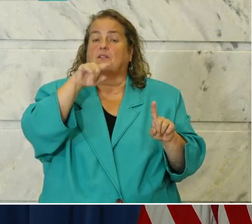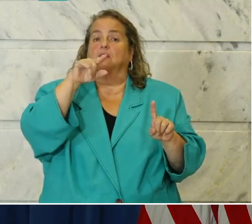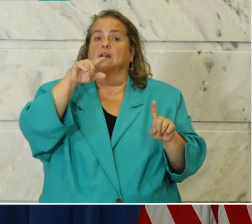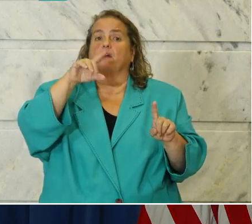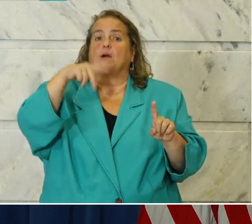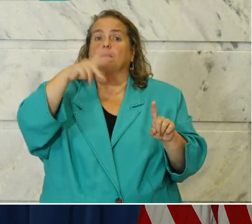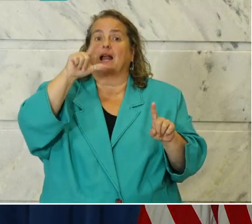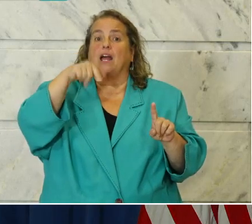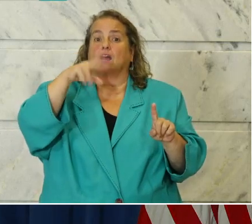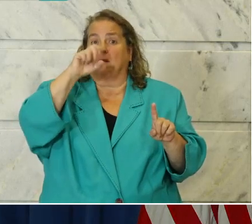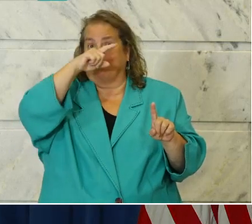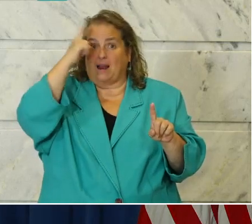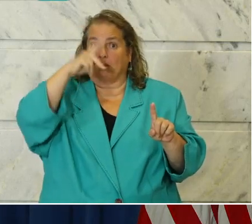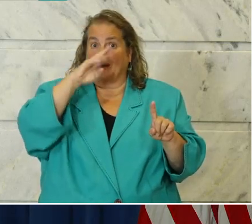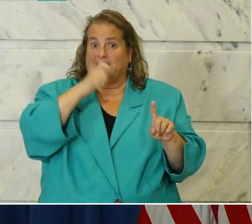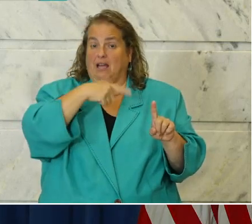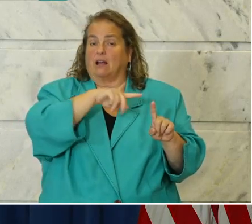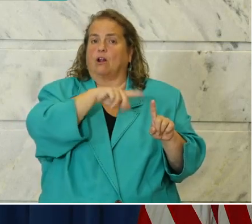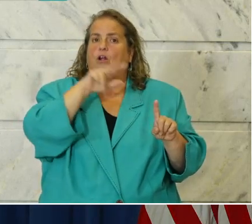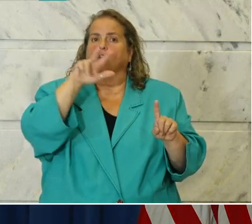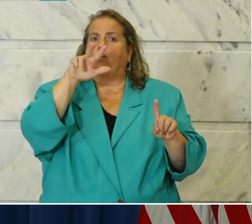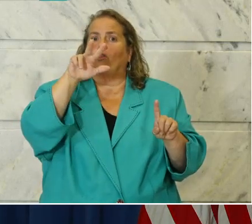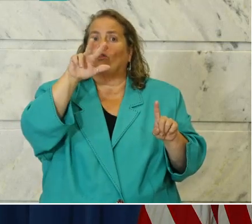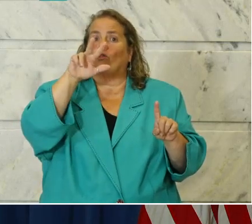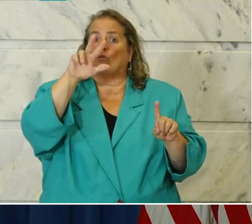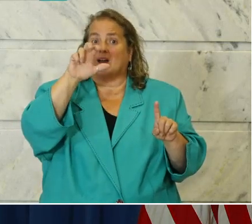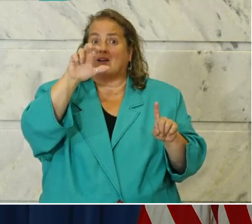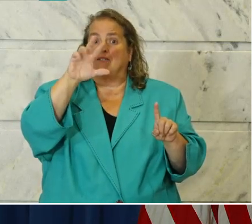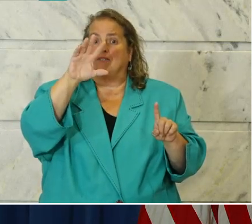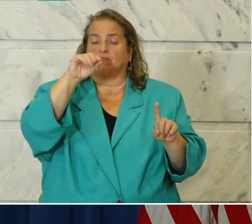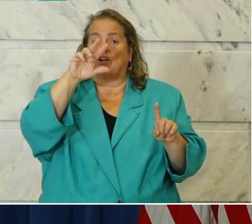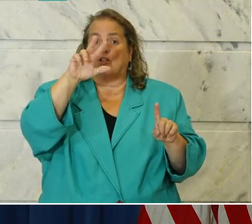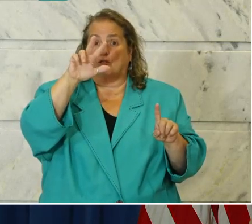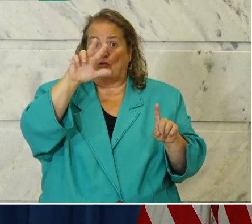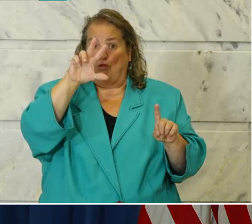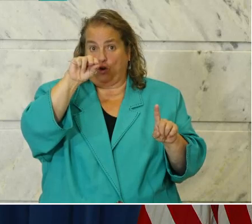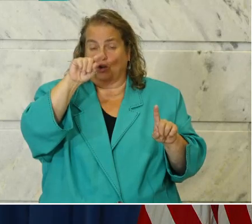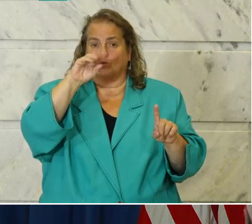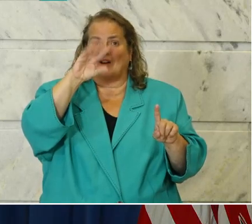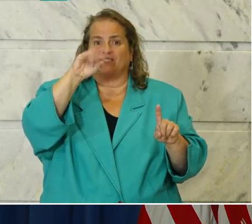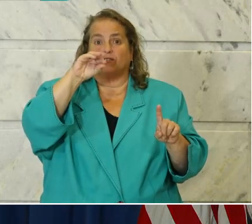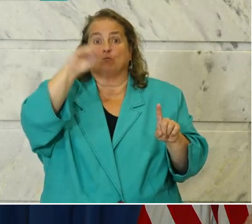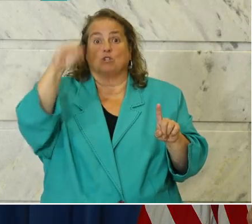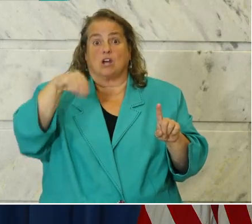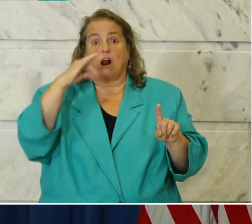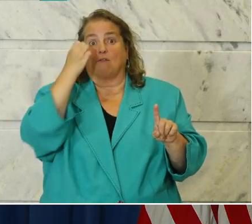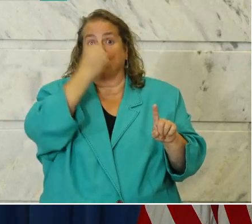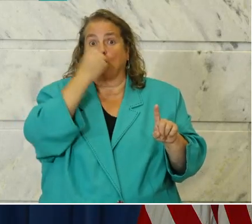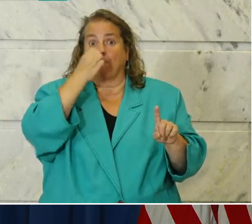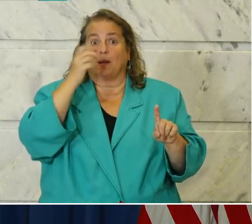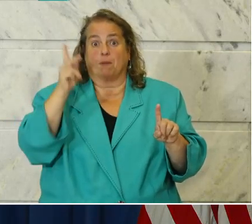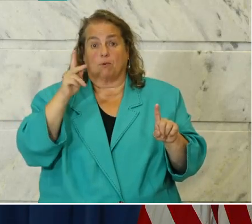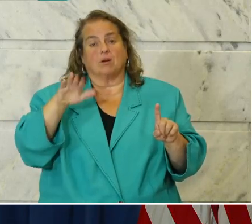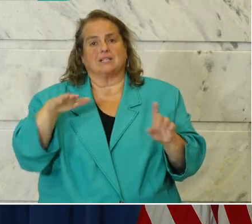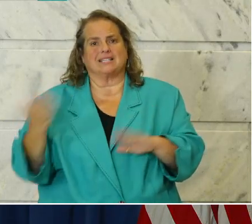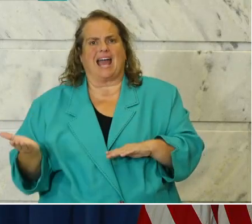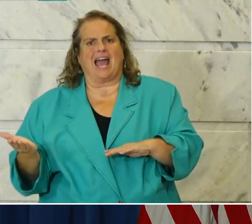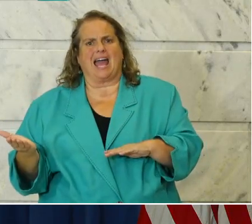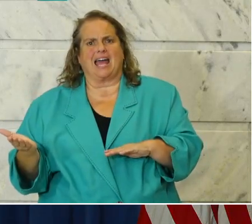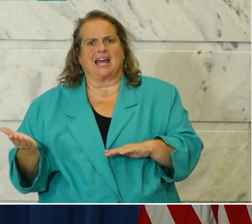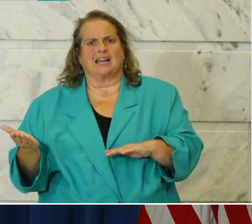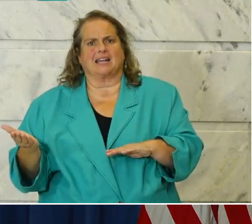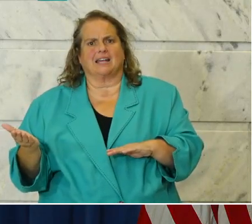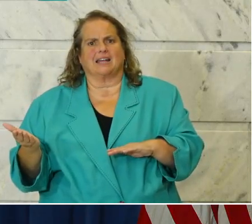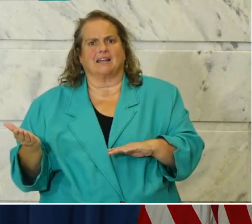took out 30 to 50% of Europe. So think about that. 30 to 50% of all Europeans died in the plague in the